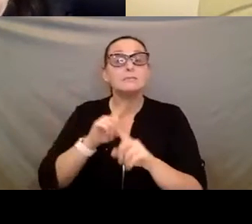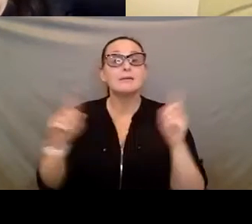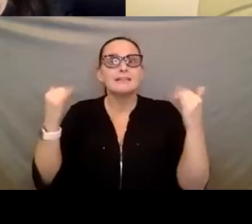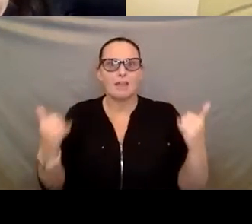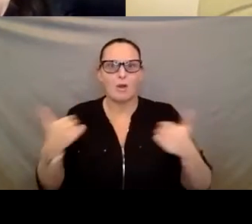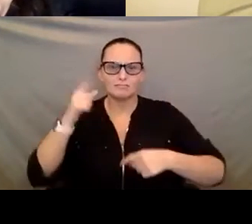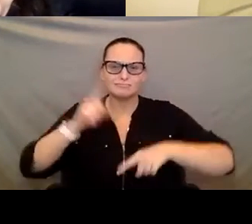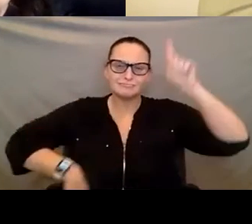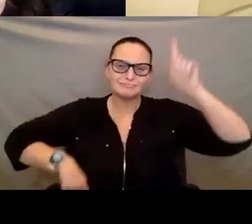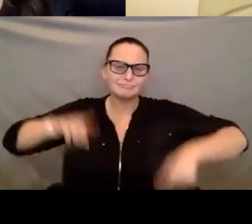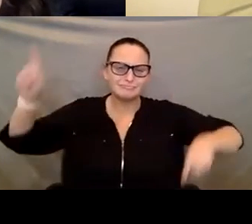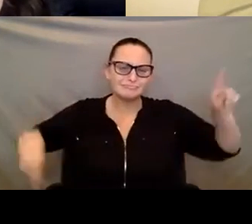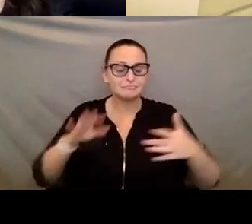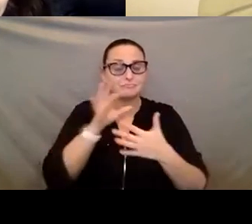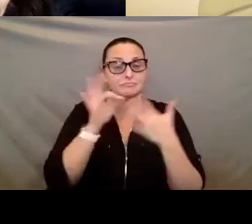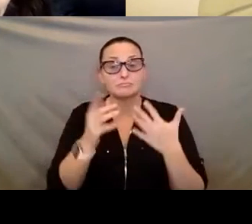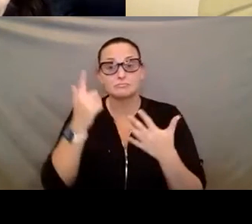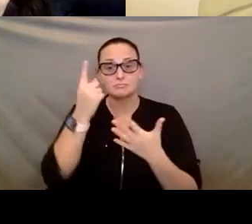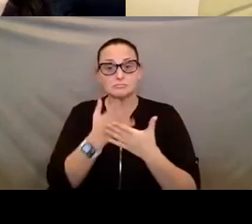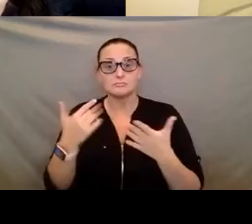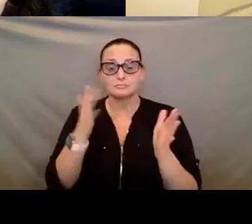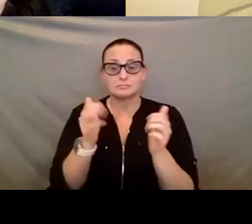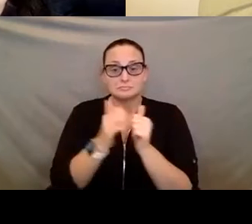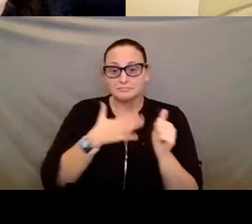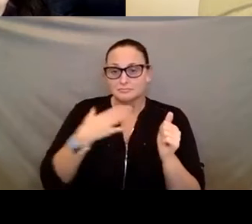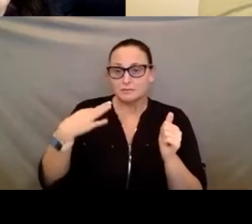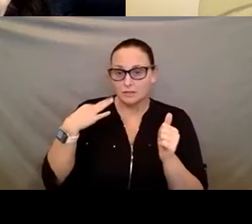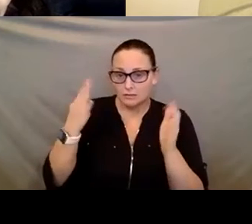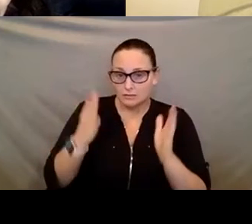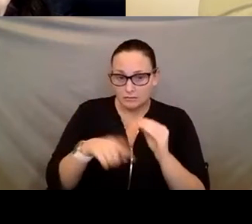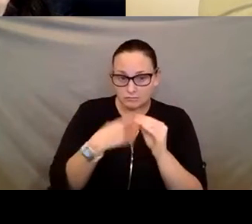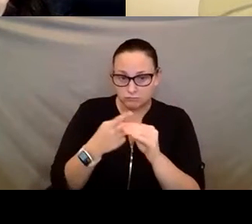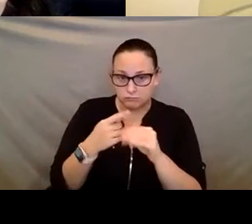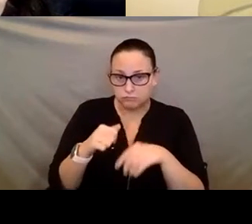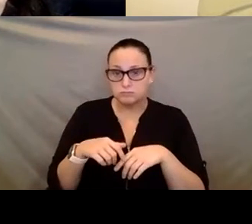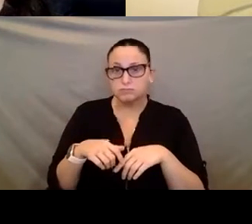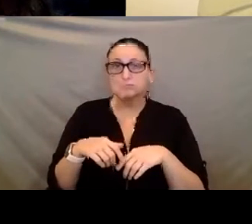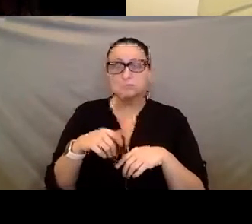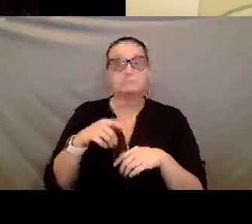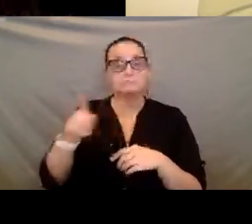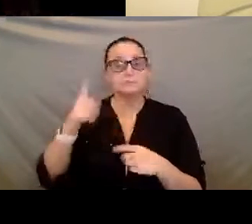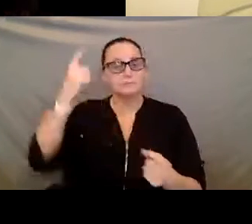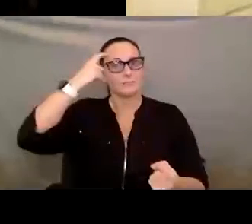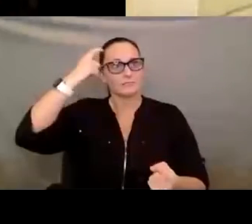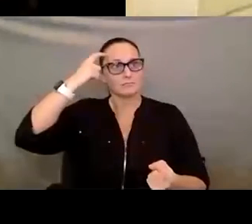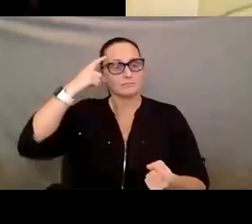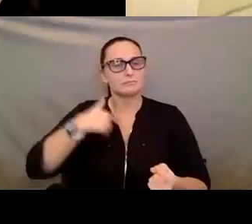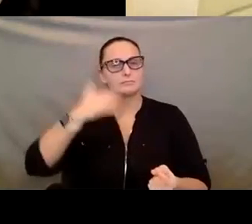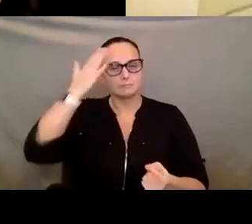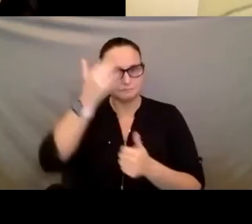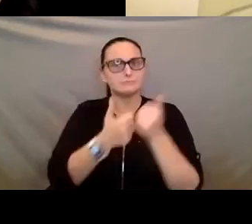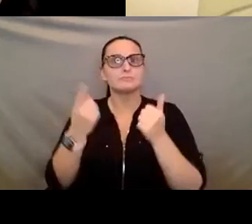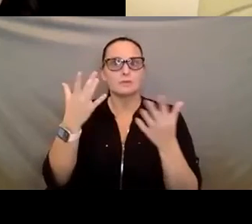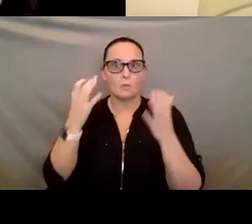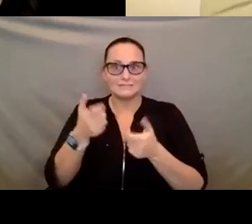of options. So I know one of the things I talk to my volunteers about is being mindful that I know everybody wants to